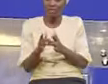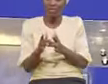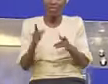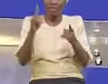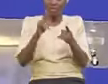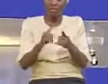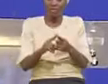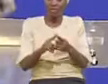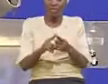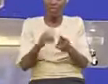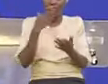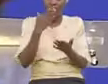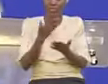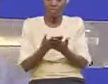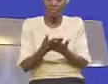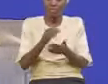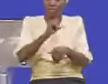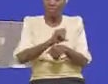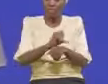Hena dɔ nyui wɔwɔ.